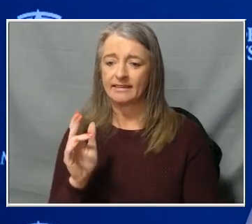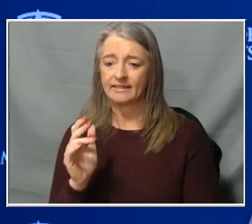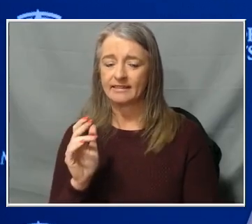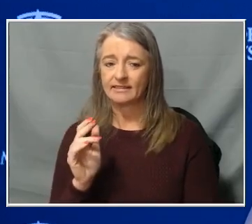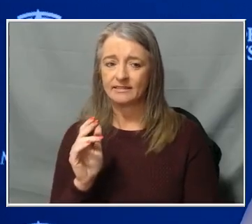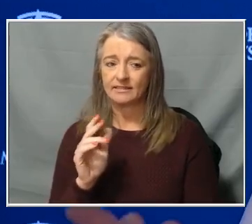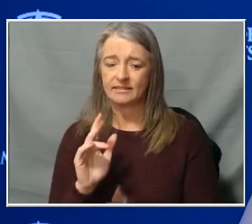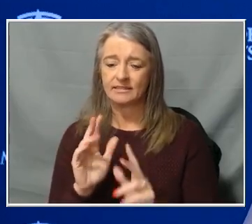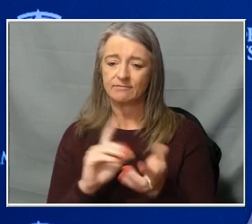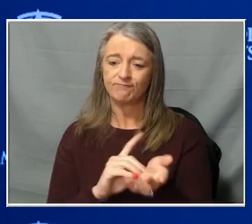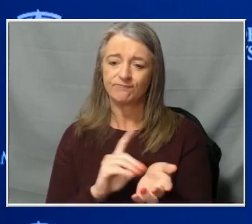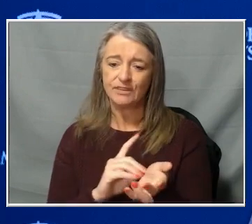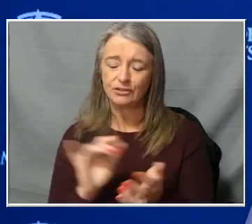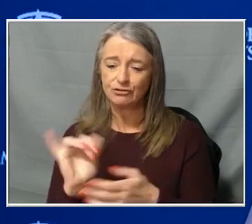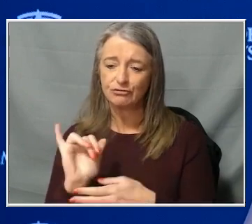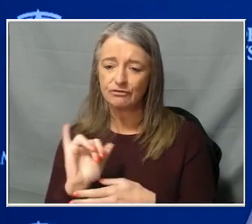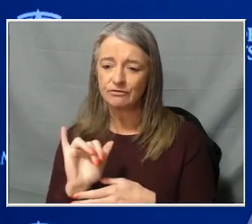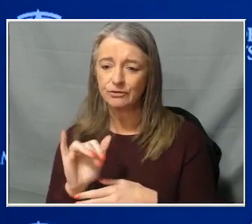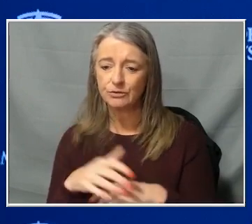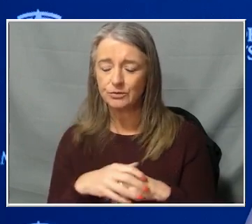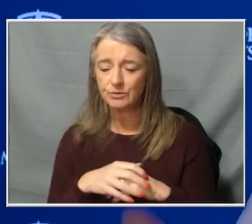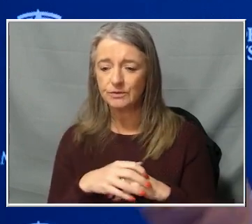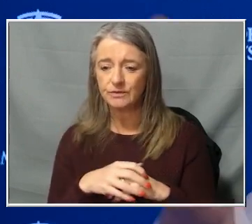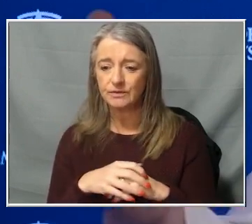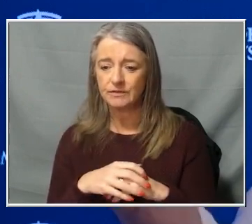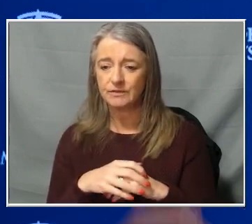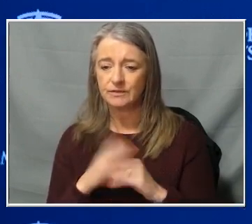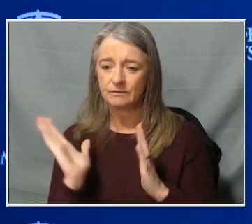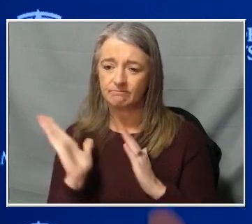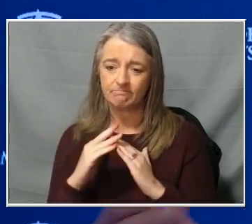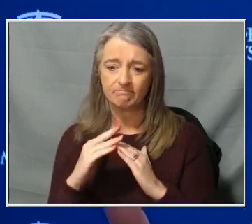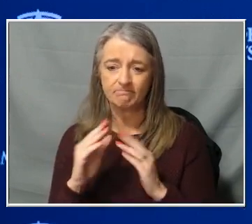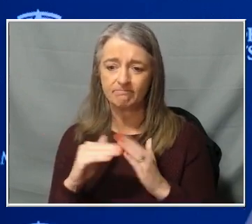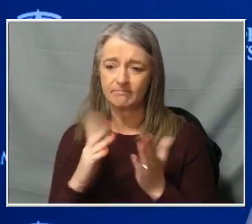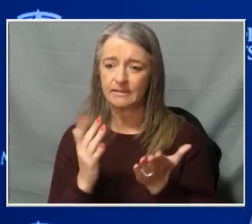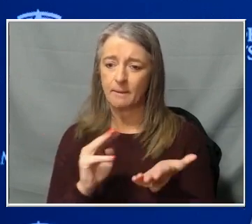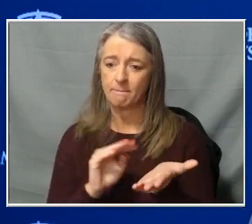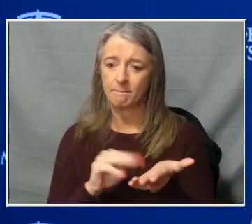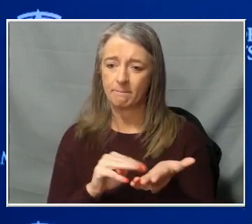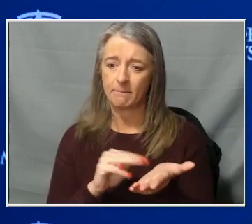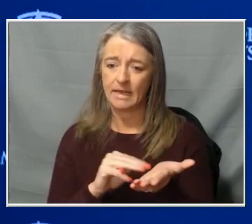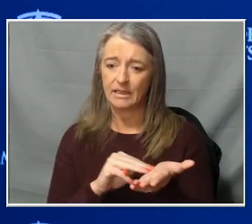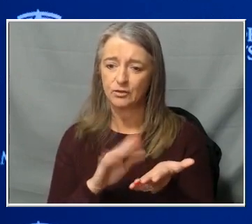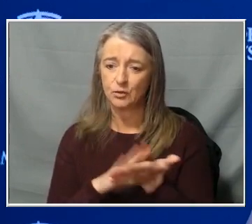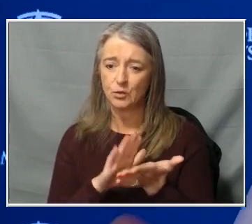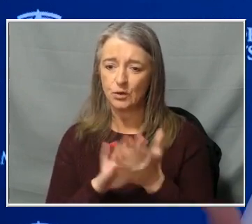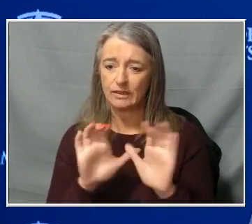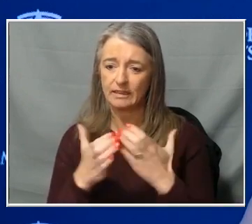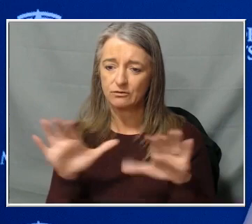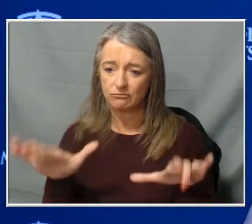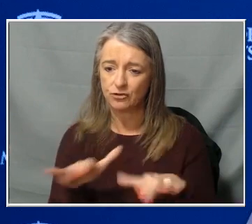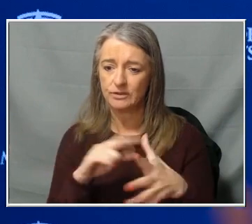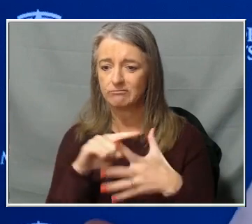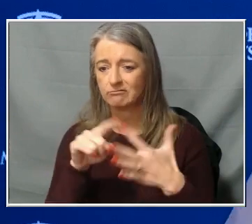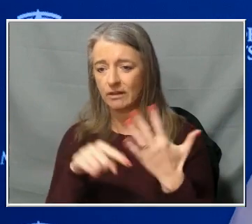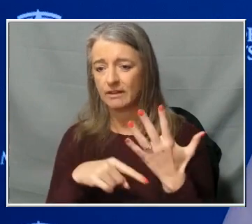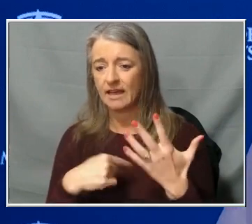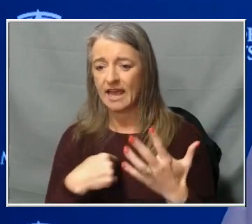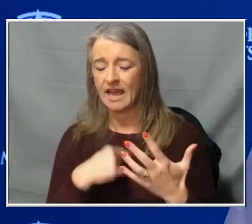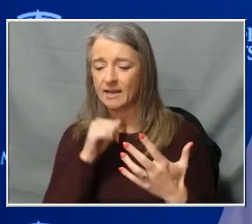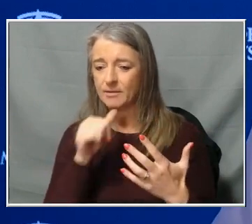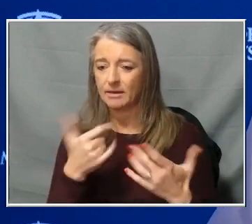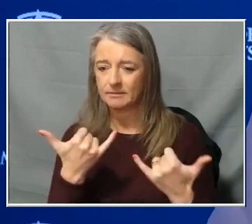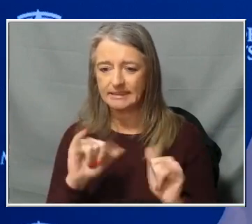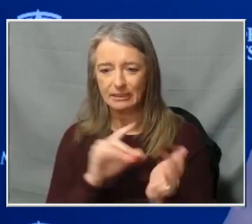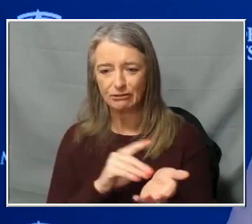it's physicians like these that were always the top in their med school class, and look what they're doing now, doing all these things. I wasn't, but I'm still a